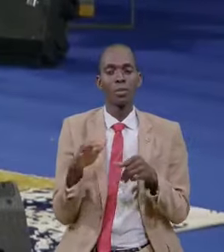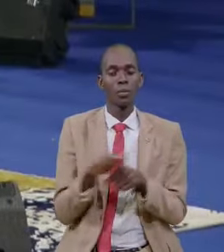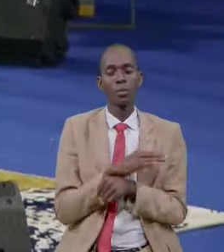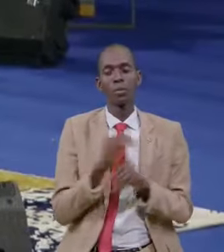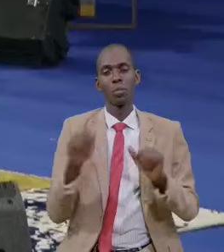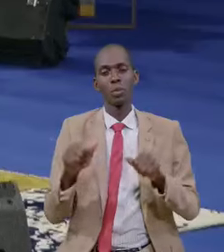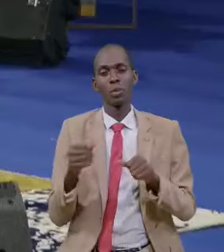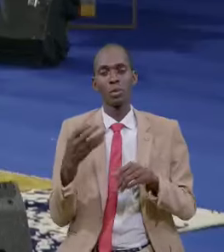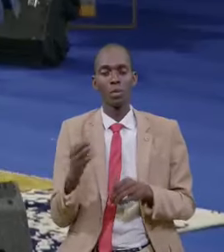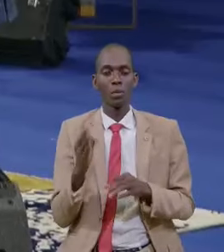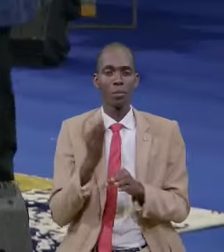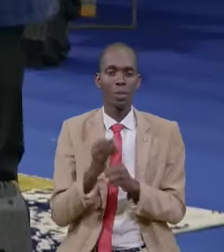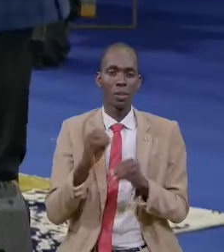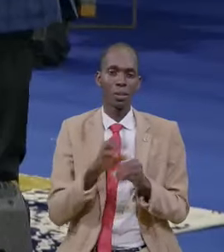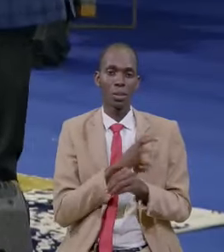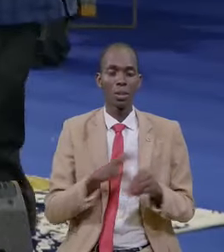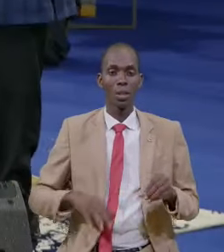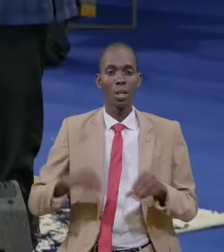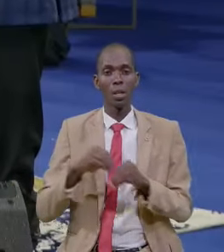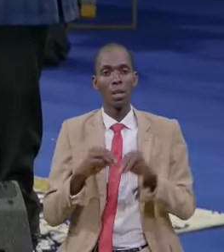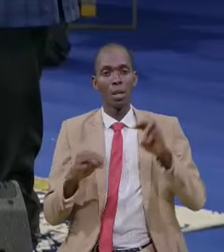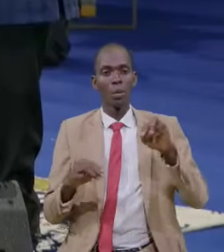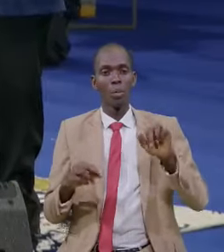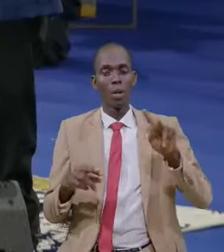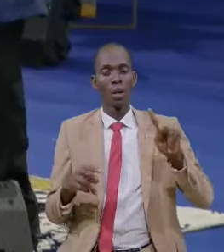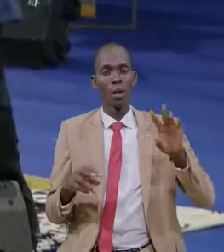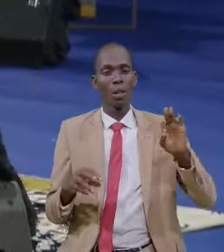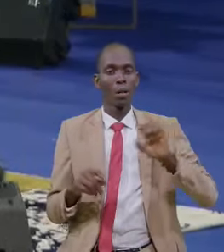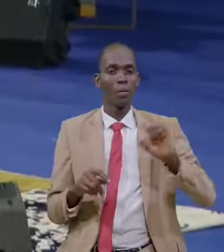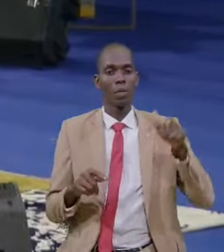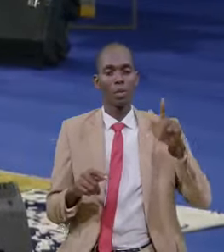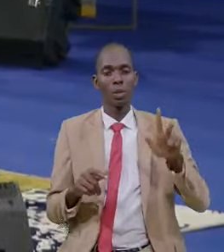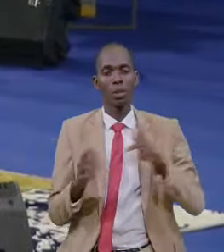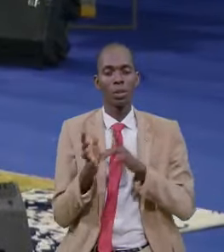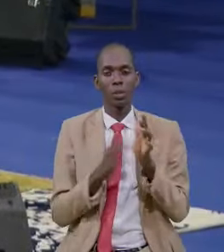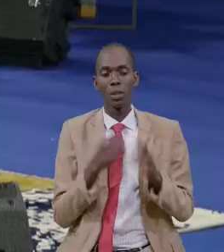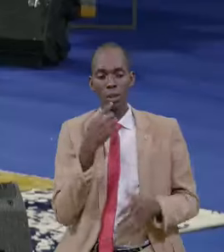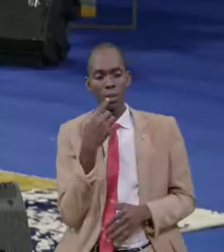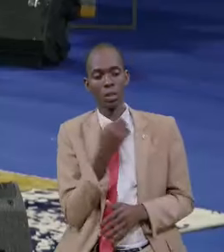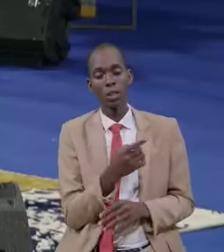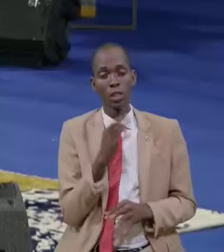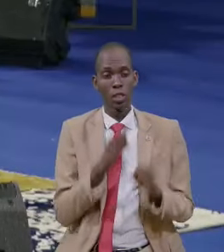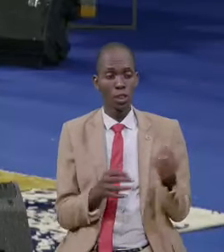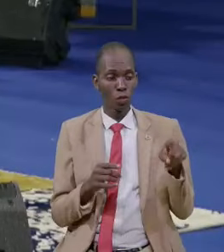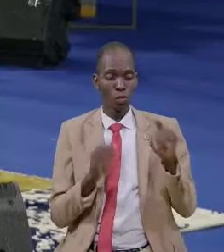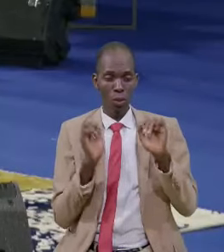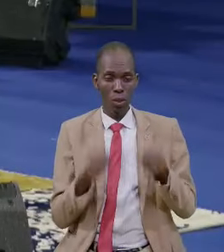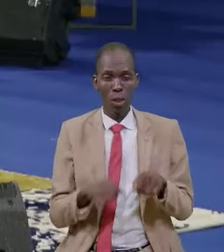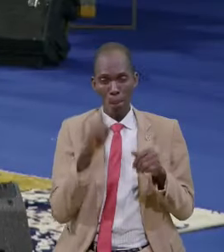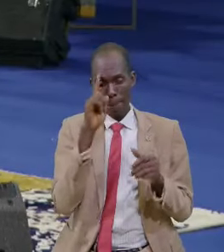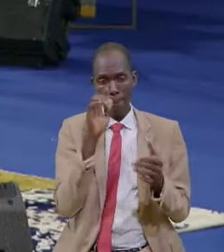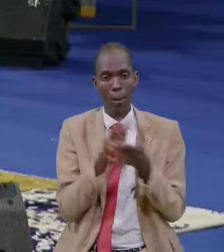23. Jesus said unto him, if thou canst believe,